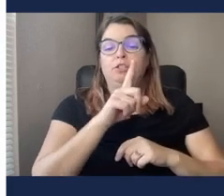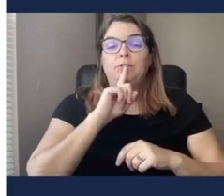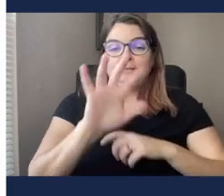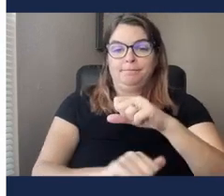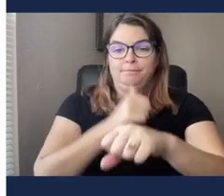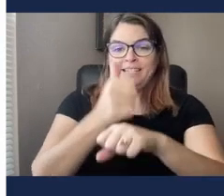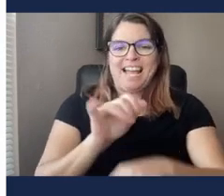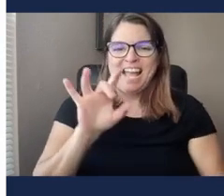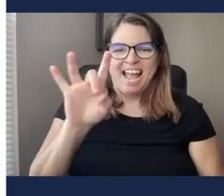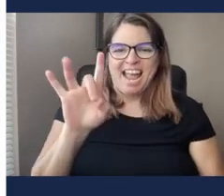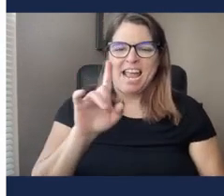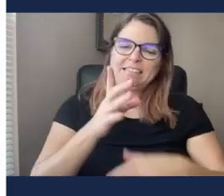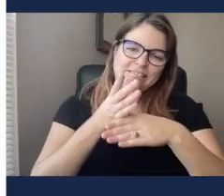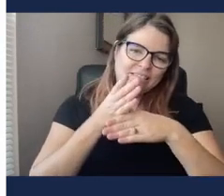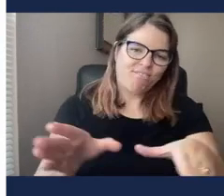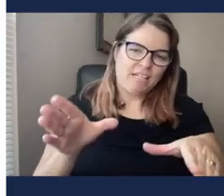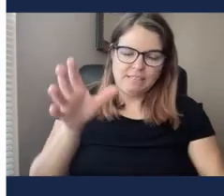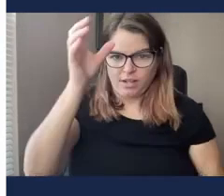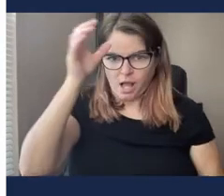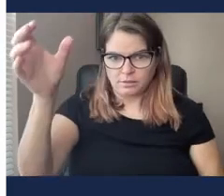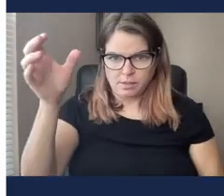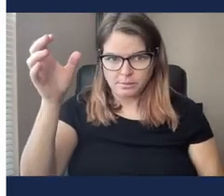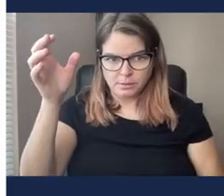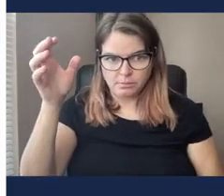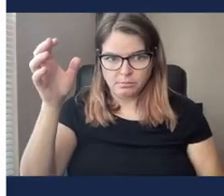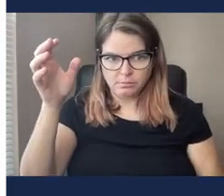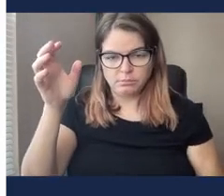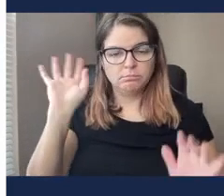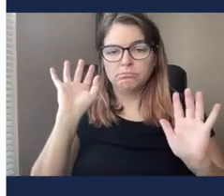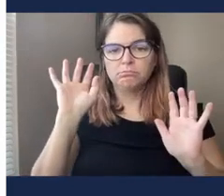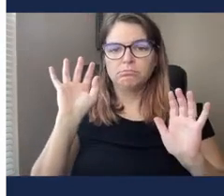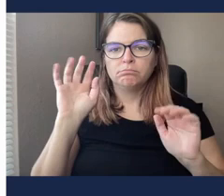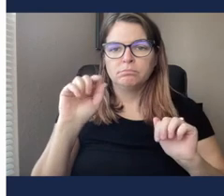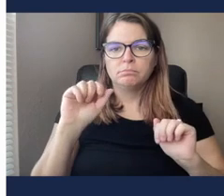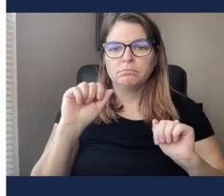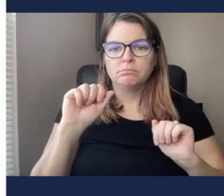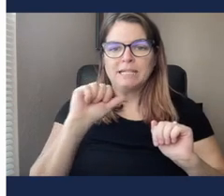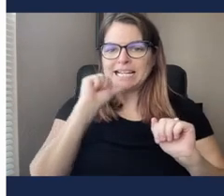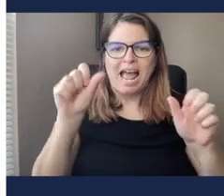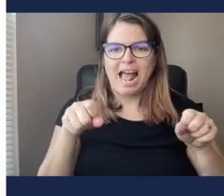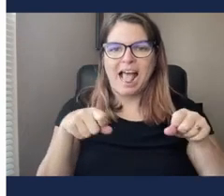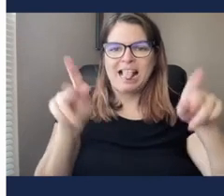8 divisive concepts that are not allowed to, that it said were not allowed to be